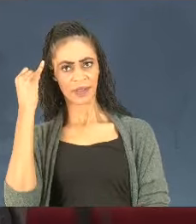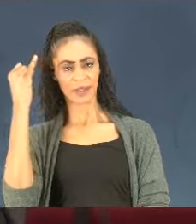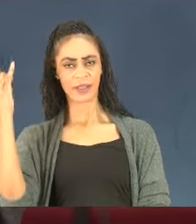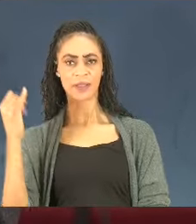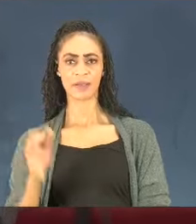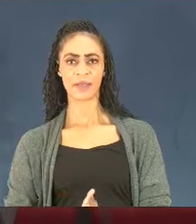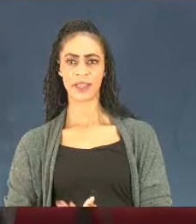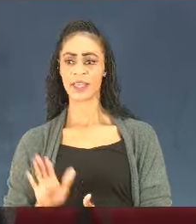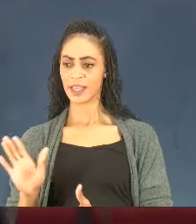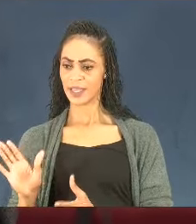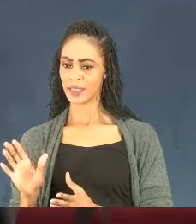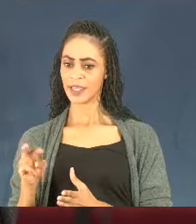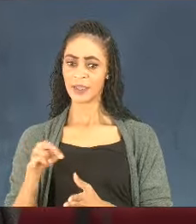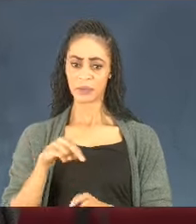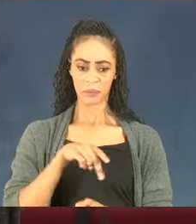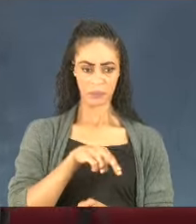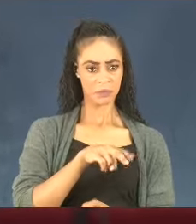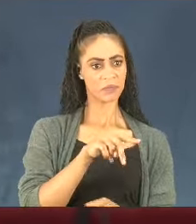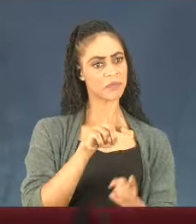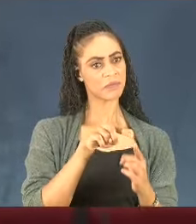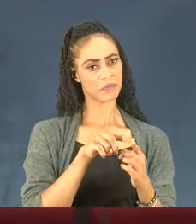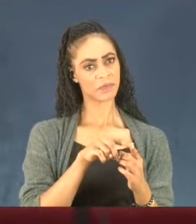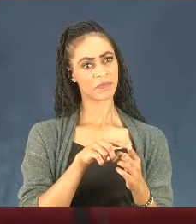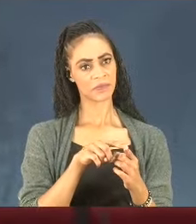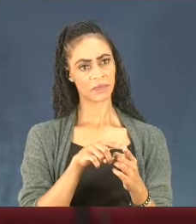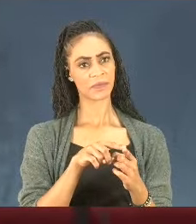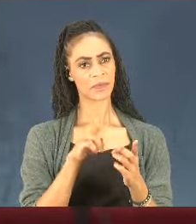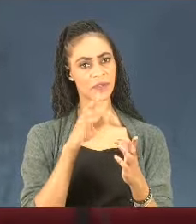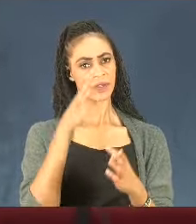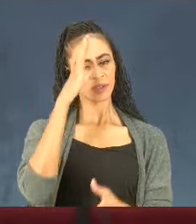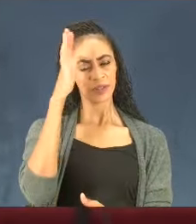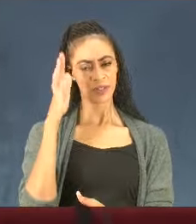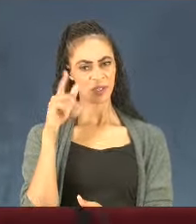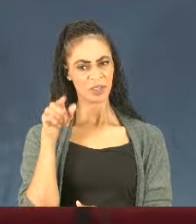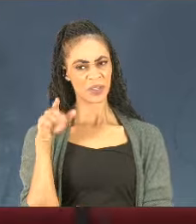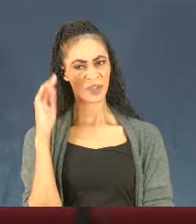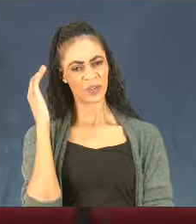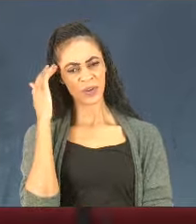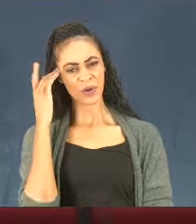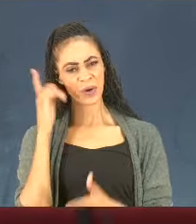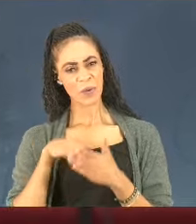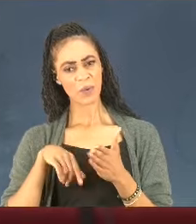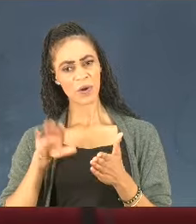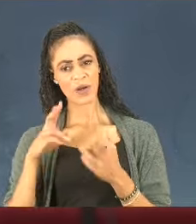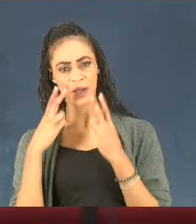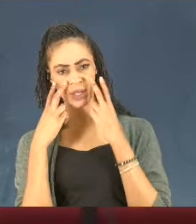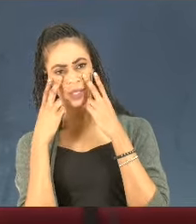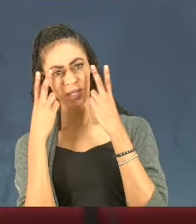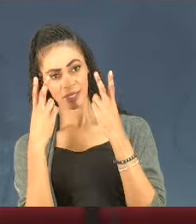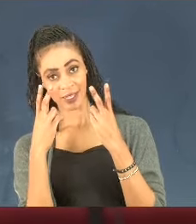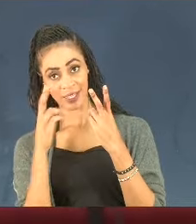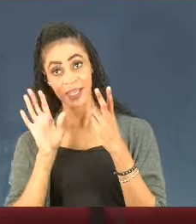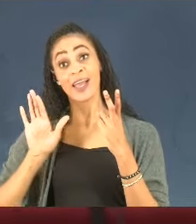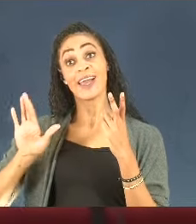he goes to the tree. And guess what he sees in that tree? His leaf.